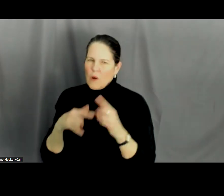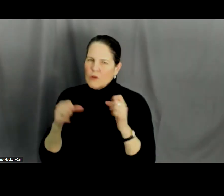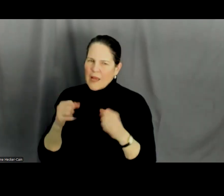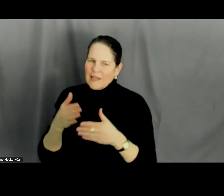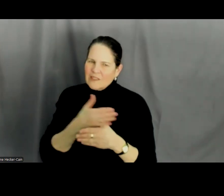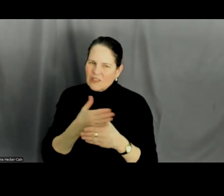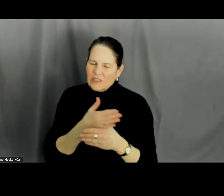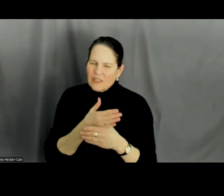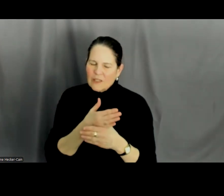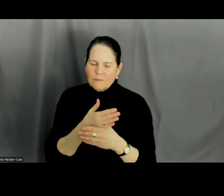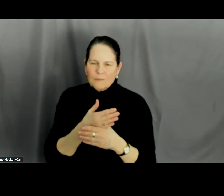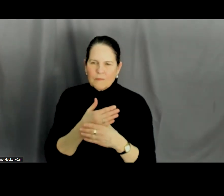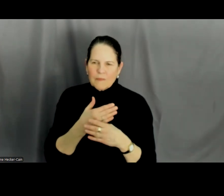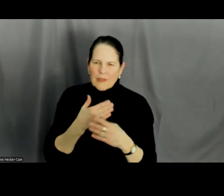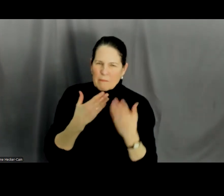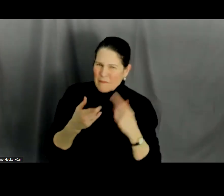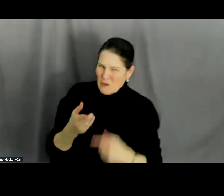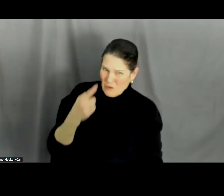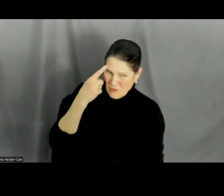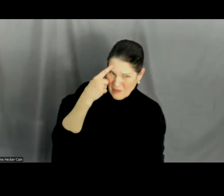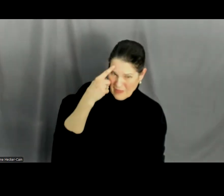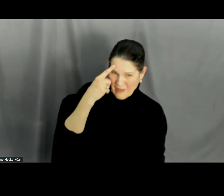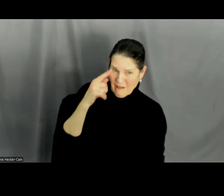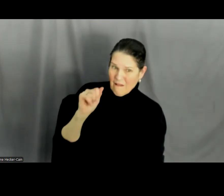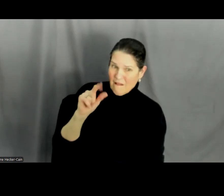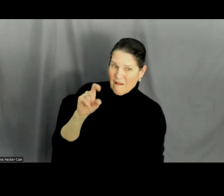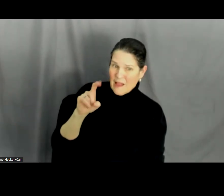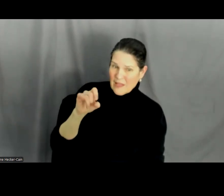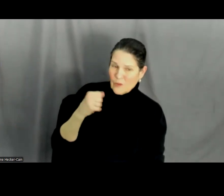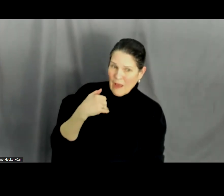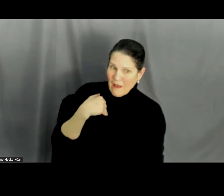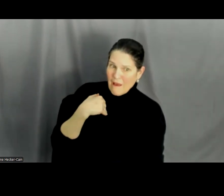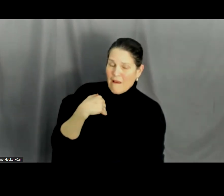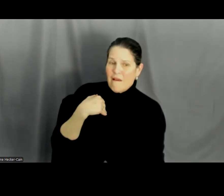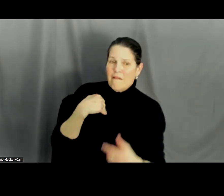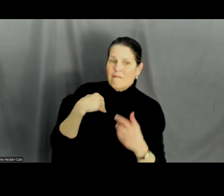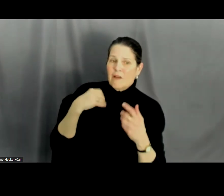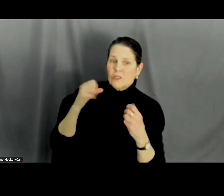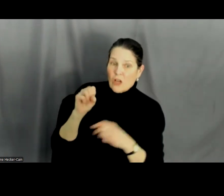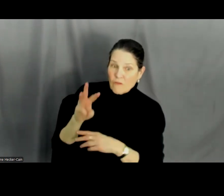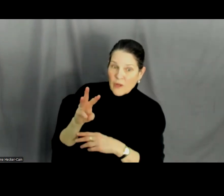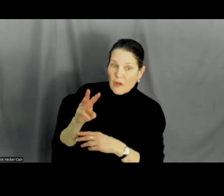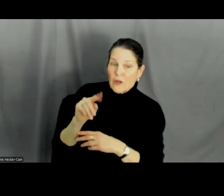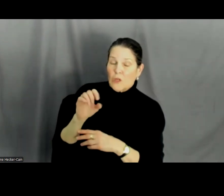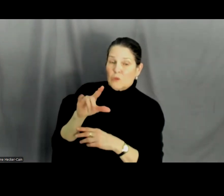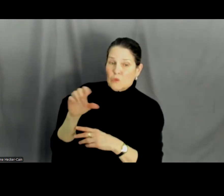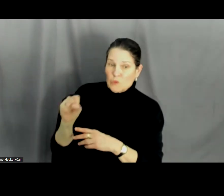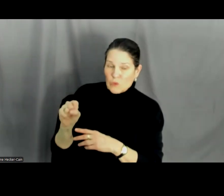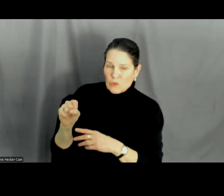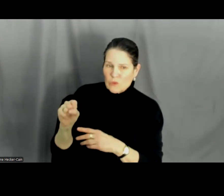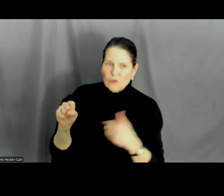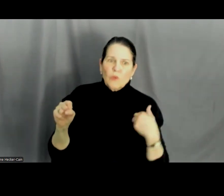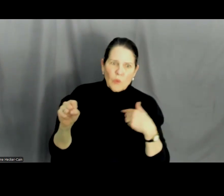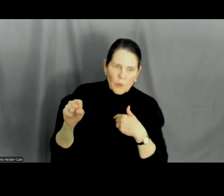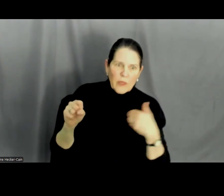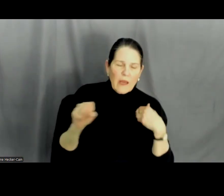don't know if you have specific tools that your team uses, Alexis. I know our data services team works on a number of like mapping pieces that